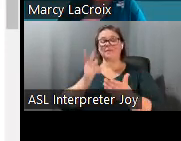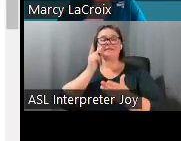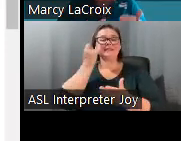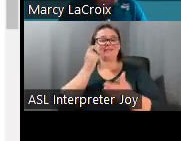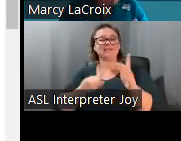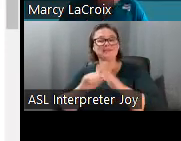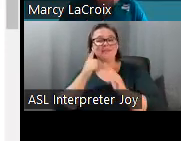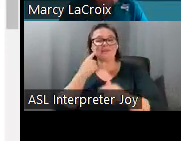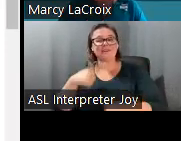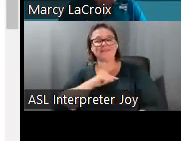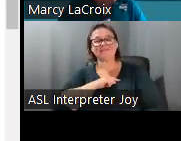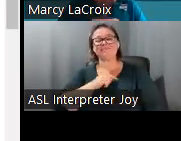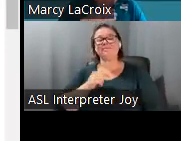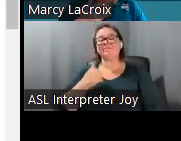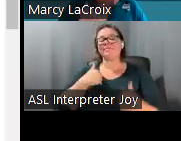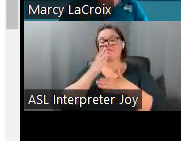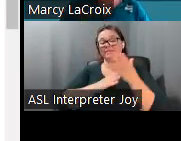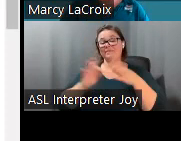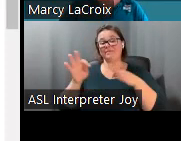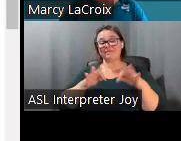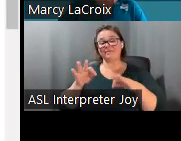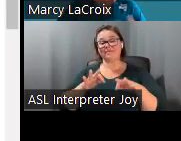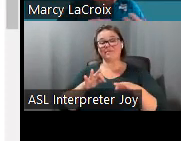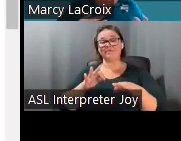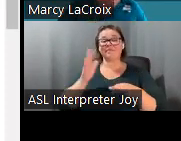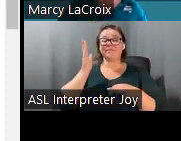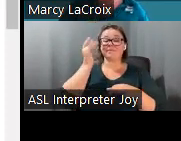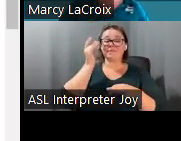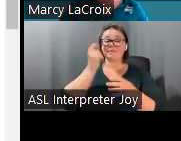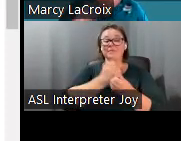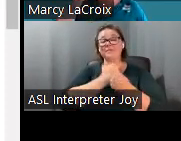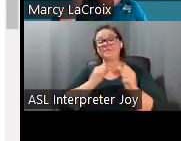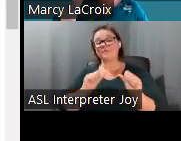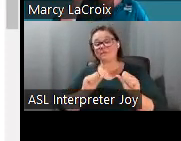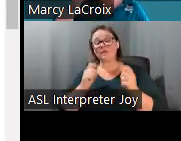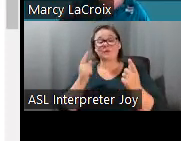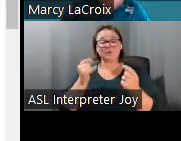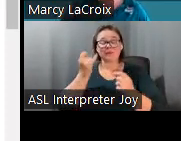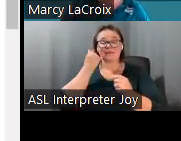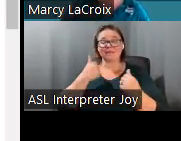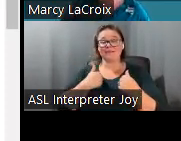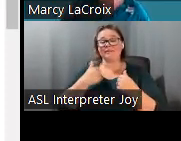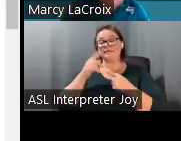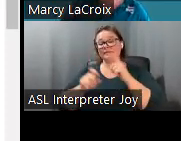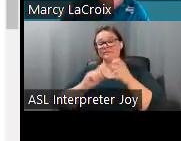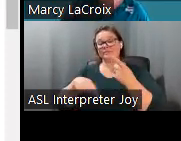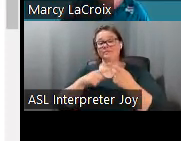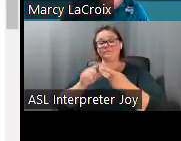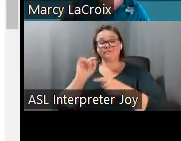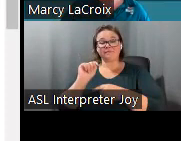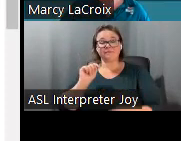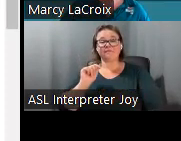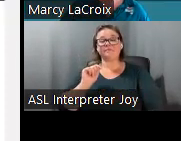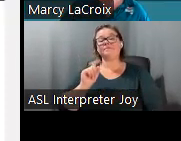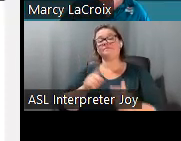us. So there's some instructions in here why it's safe, what to do if you have questions about it, and then